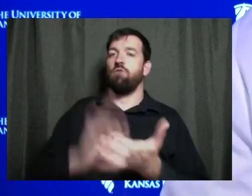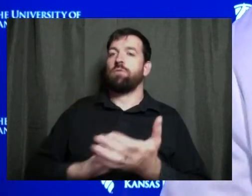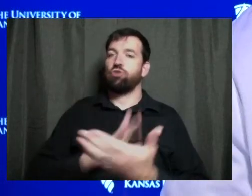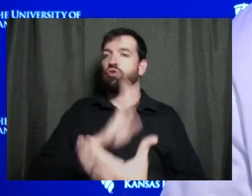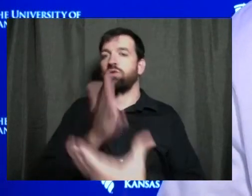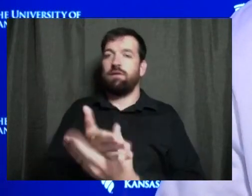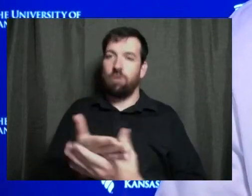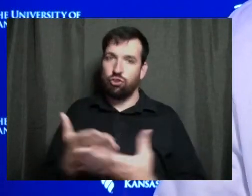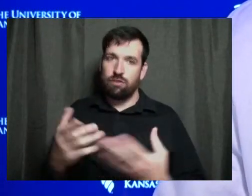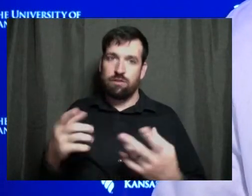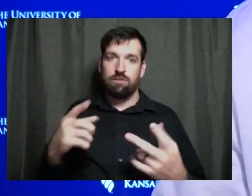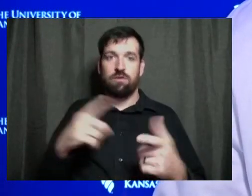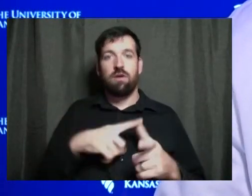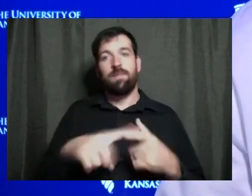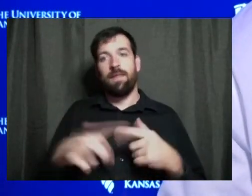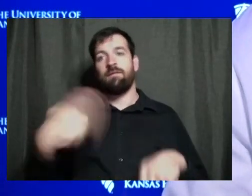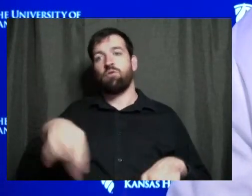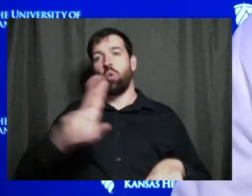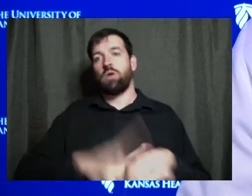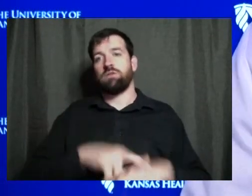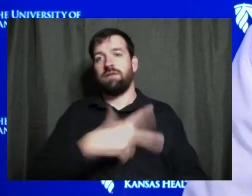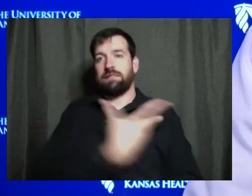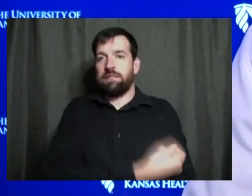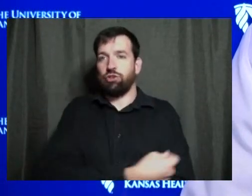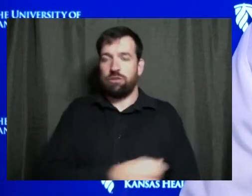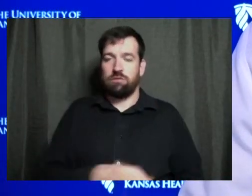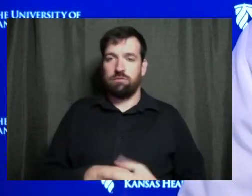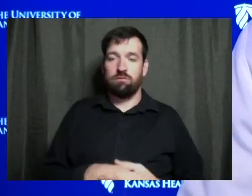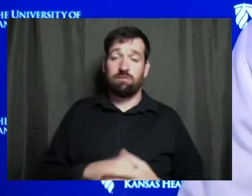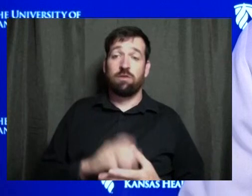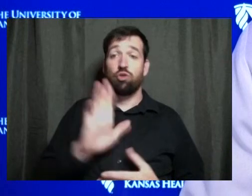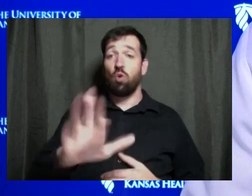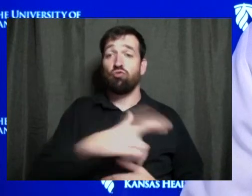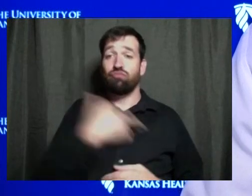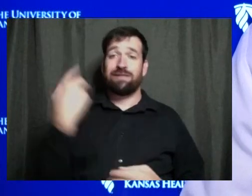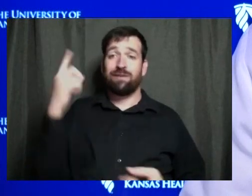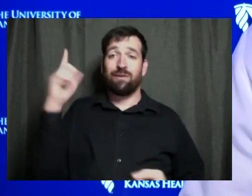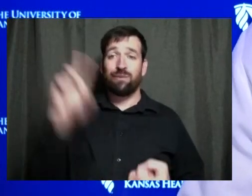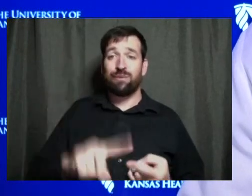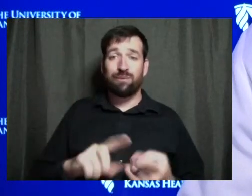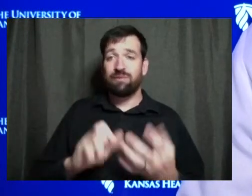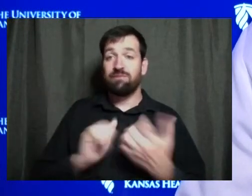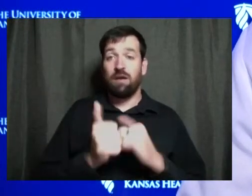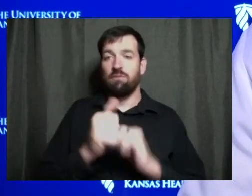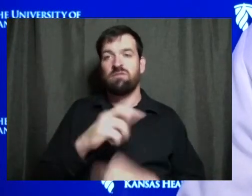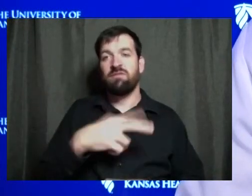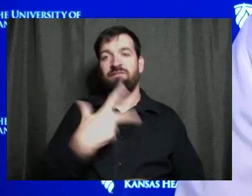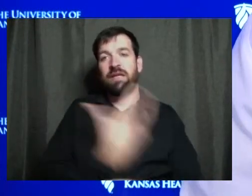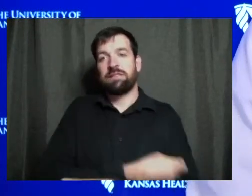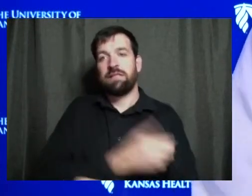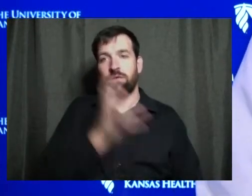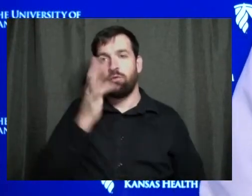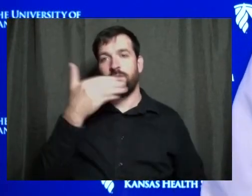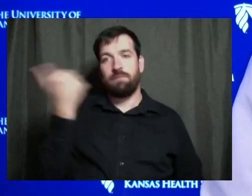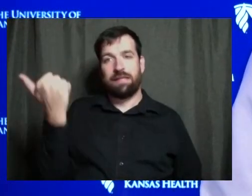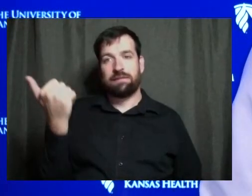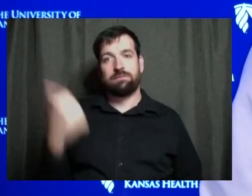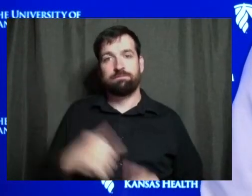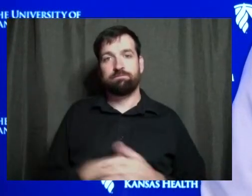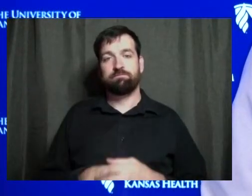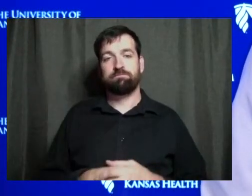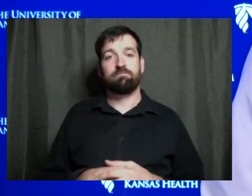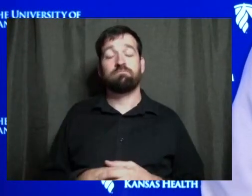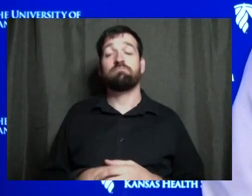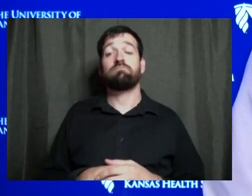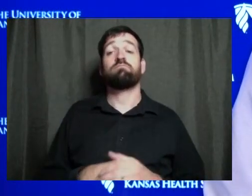course vaccination. Reducing your risk of all of these things by getting vaccinated is still going to be the best bet. And again, in